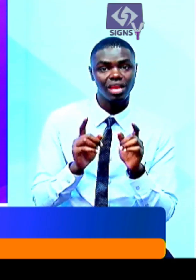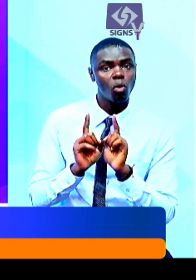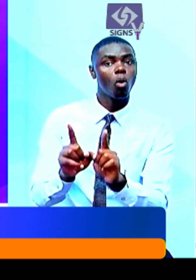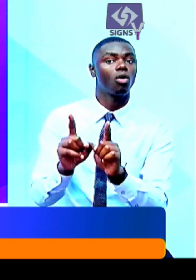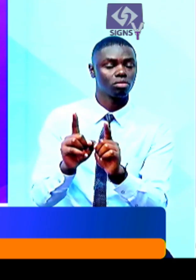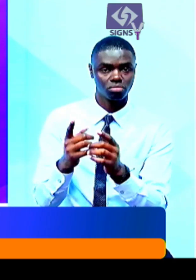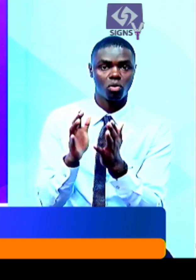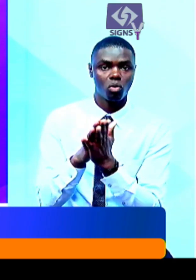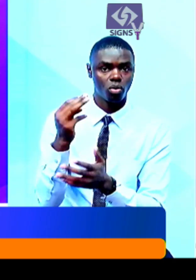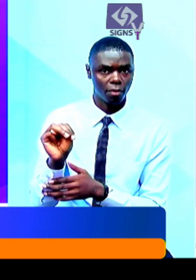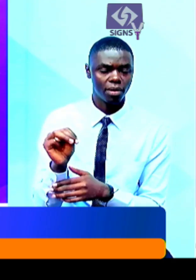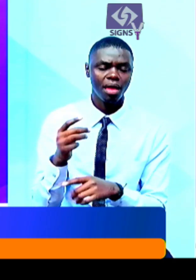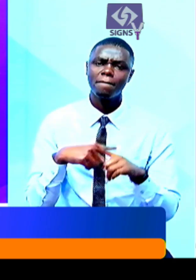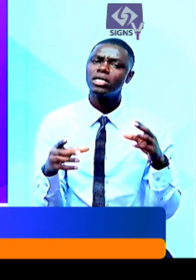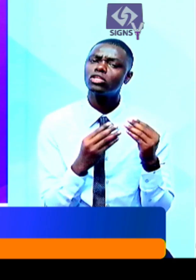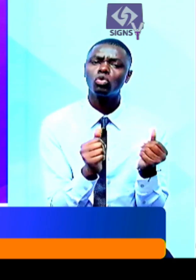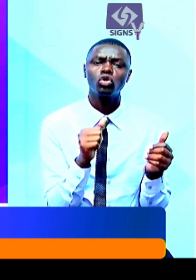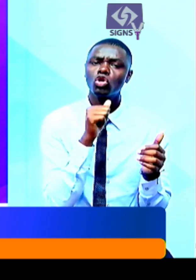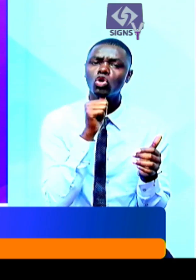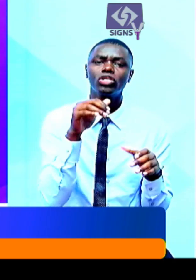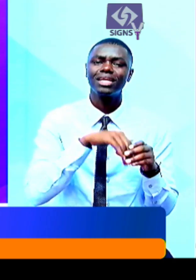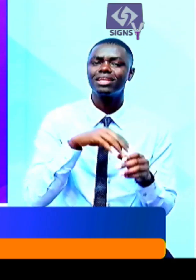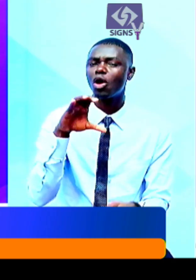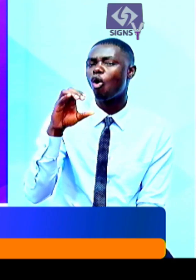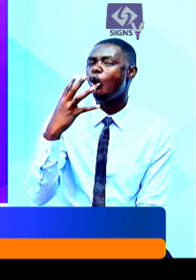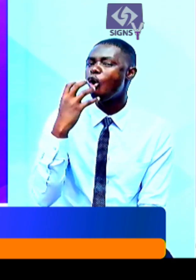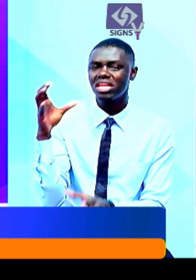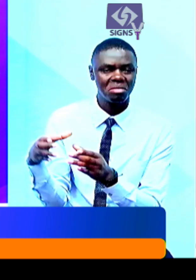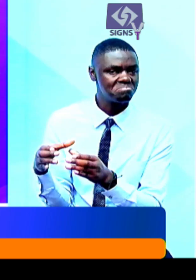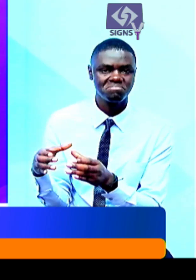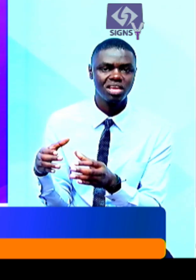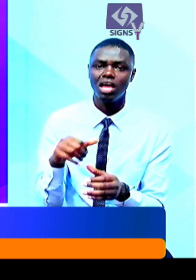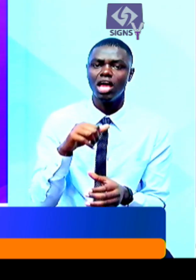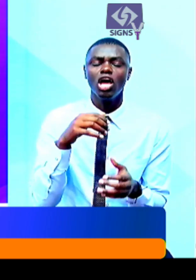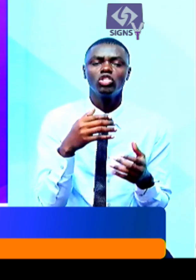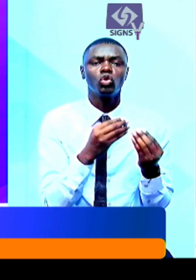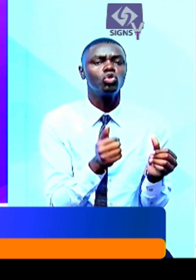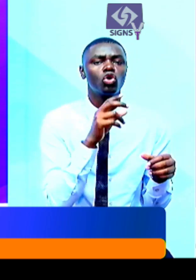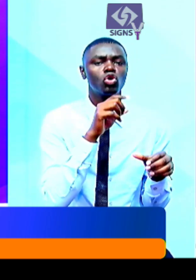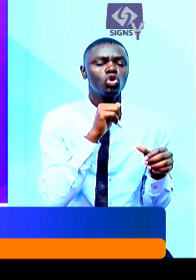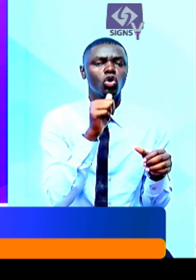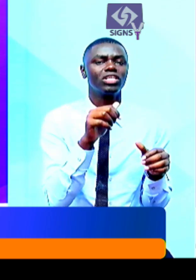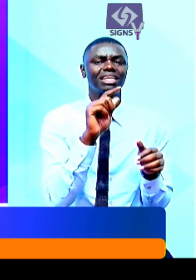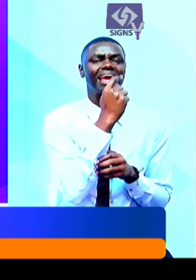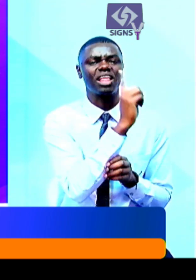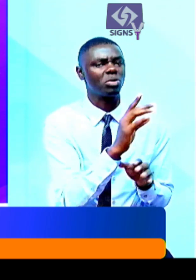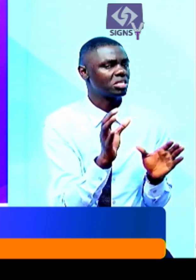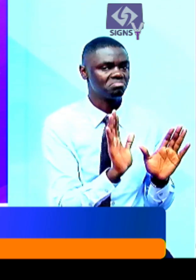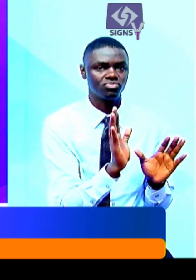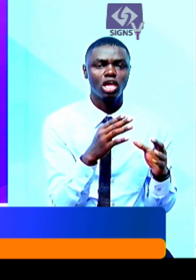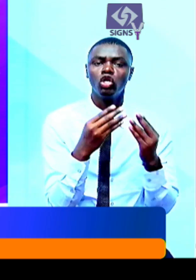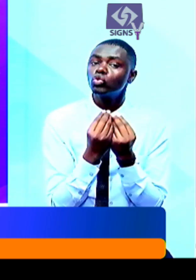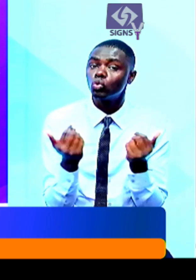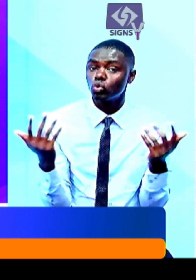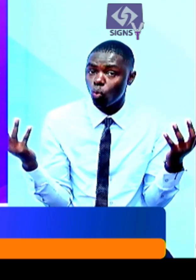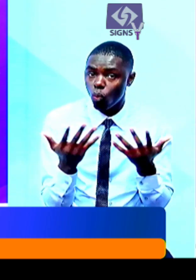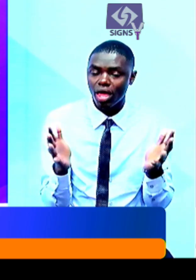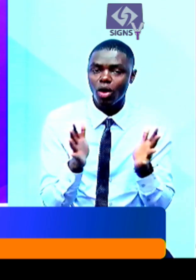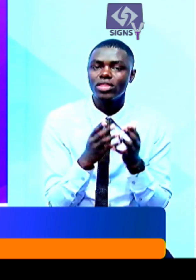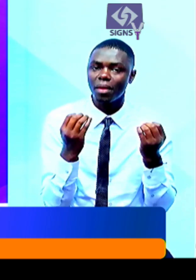I believe that the solution is not in ODM. The solution is not with Kenya Kwanza either. The solution is with